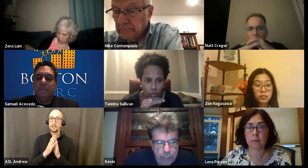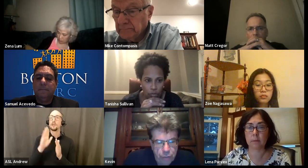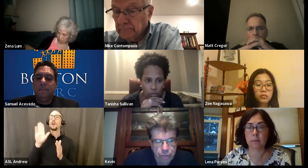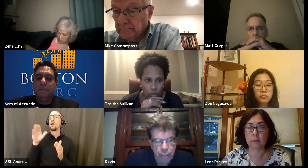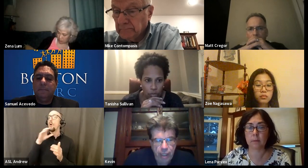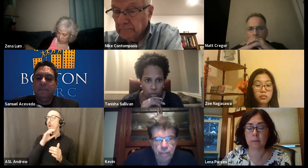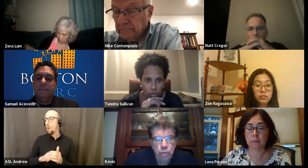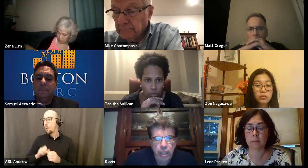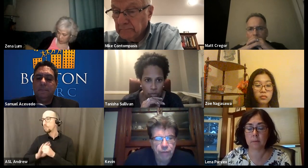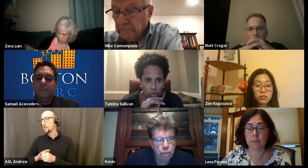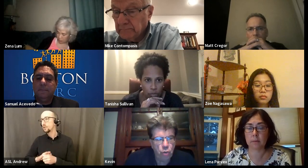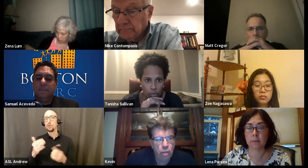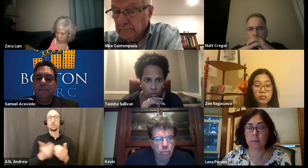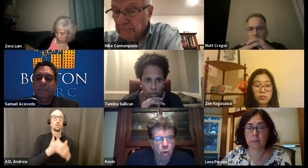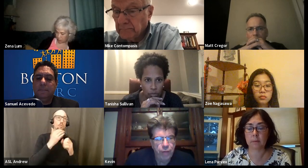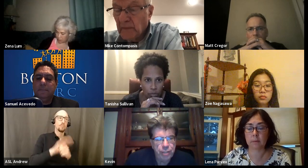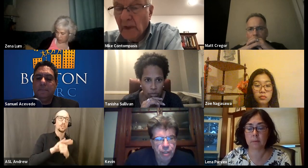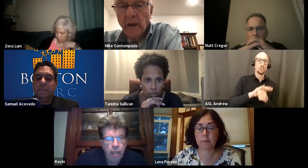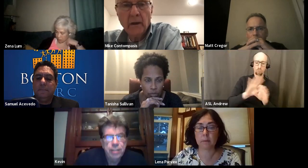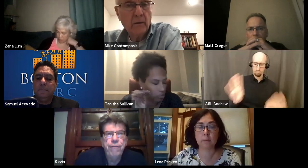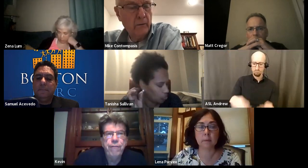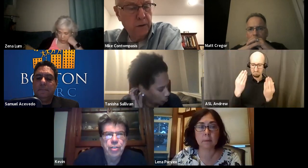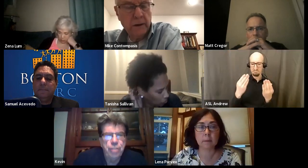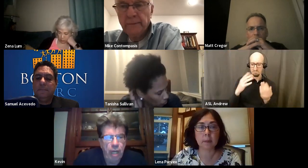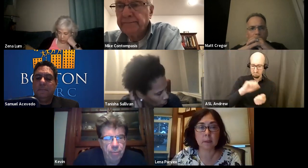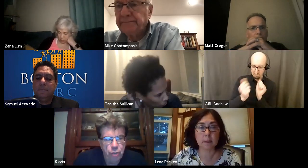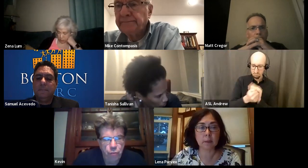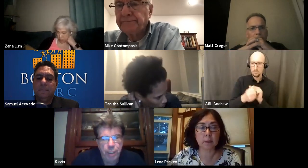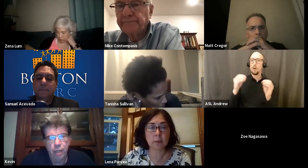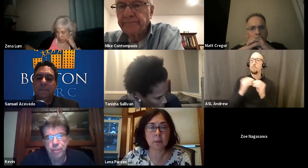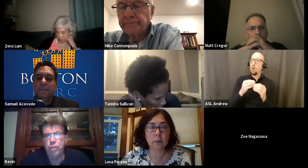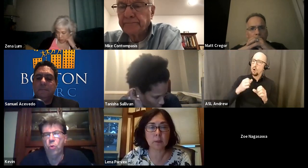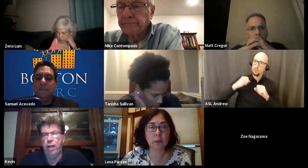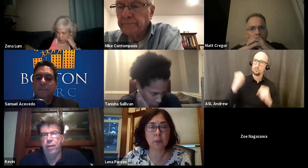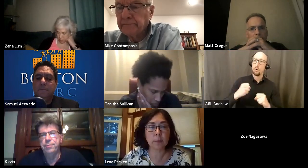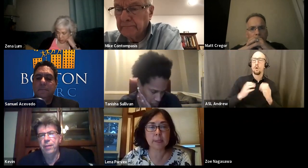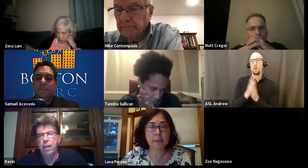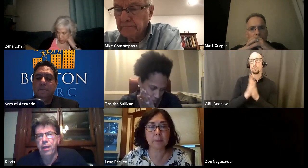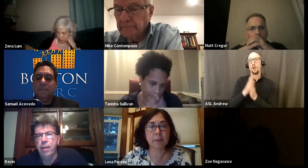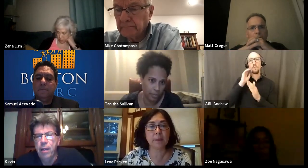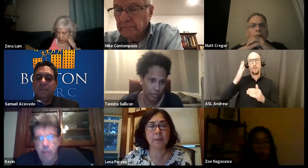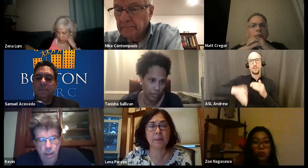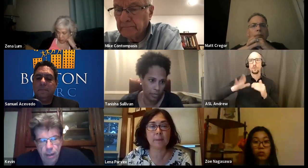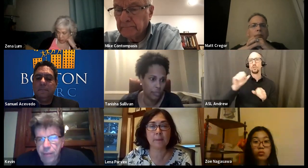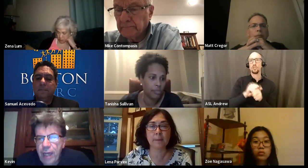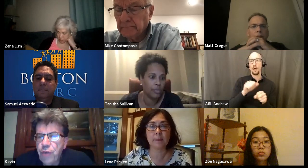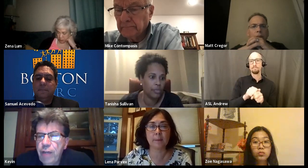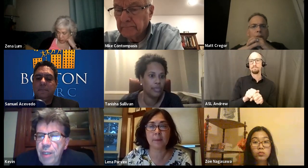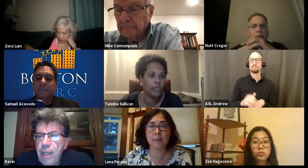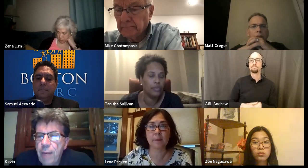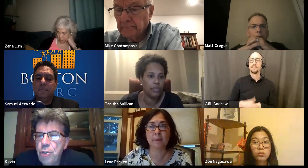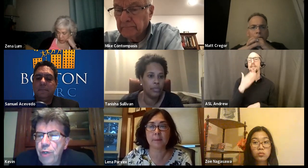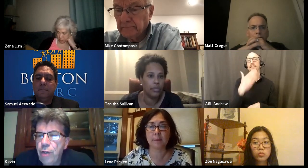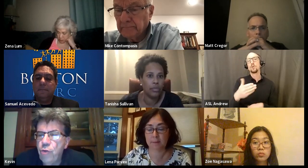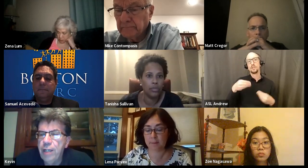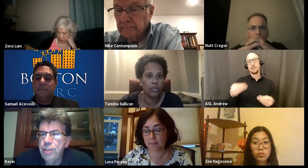new pressures into an even stronger motivation to finish the job that you've begun so well. 2 minutes are up. Thanks for giving me